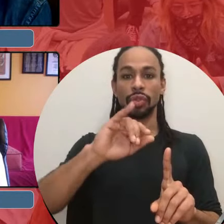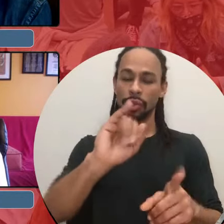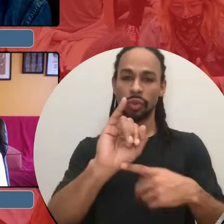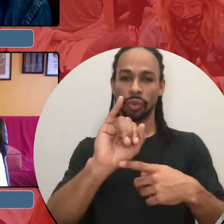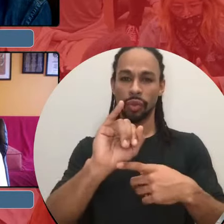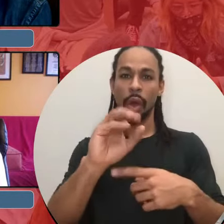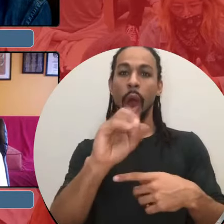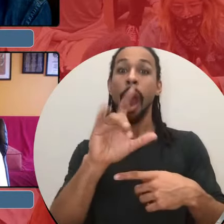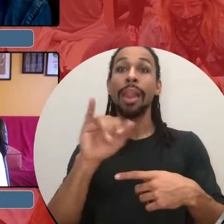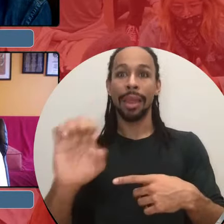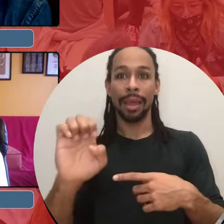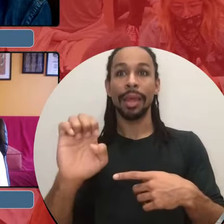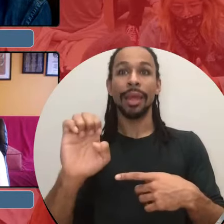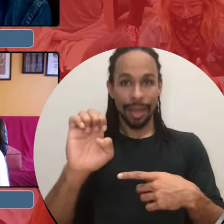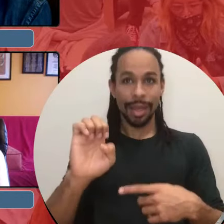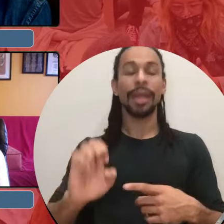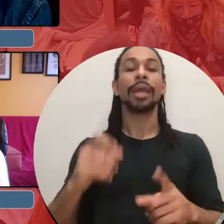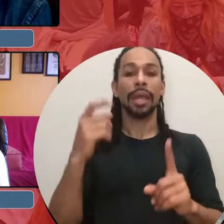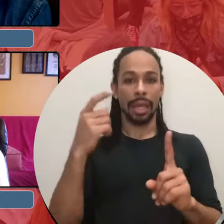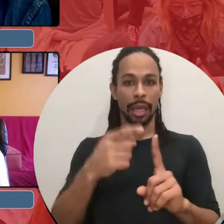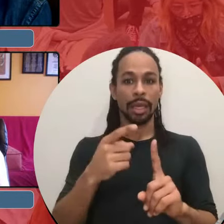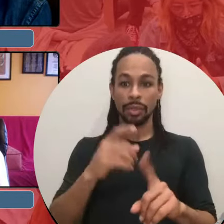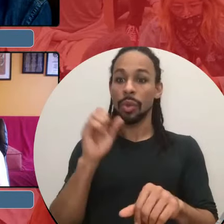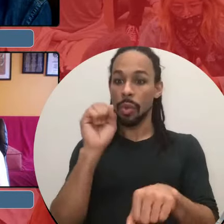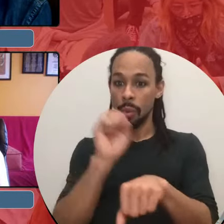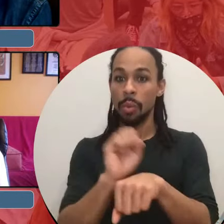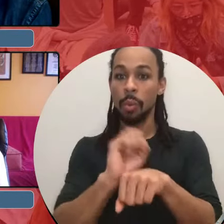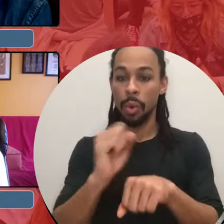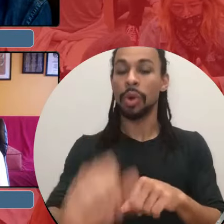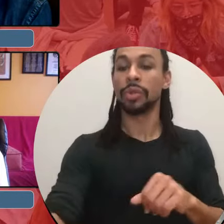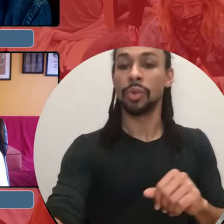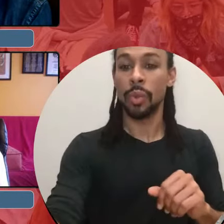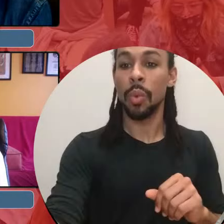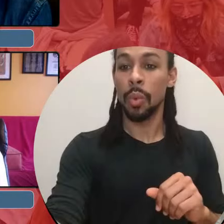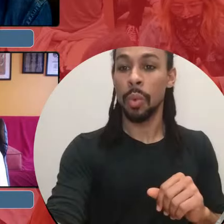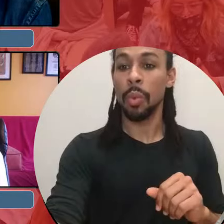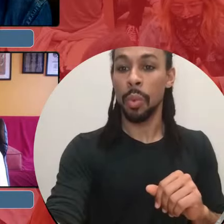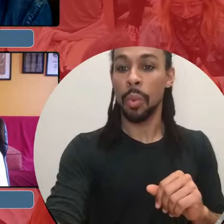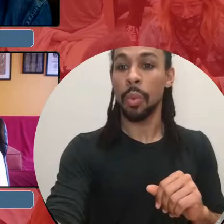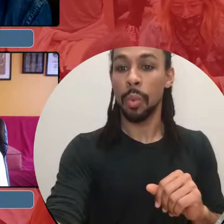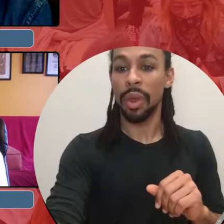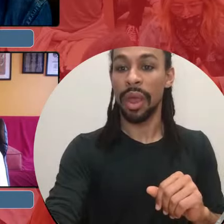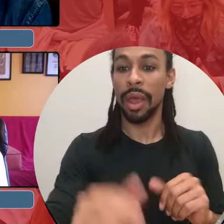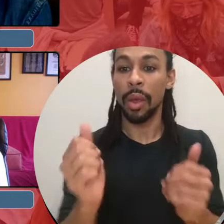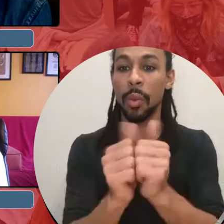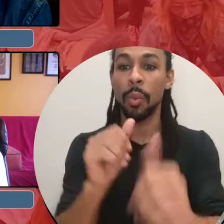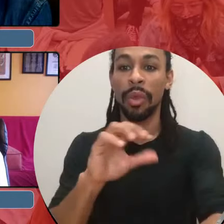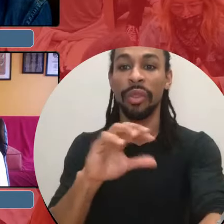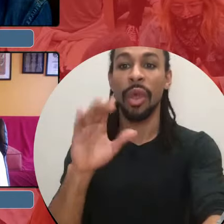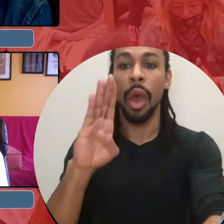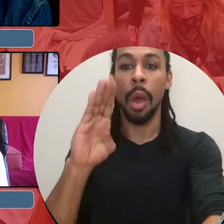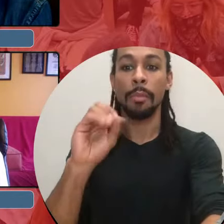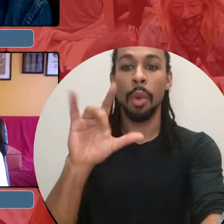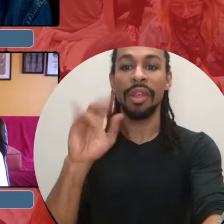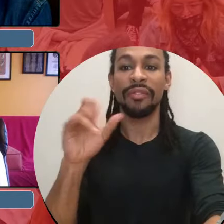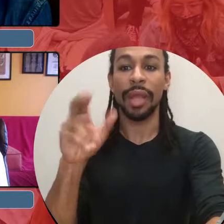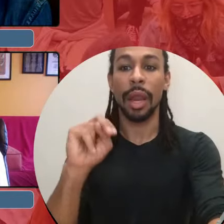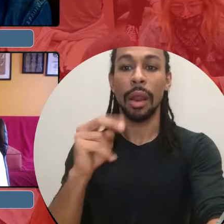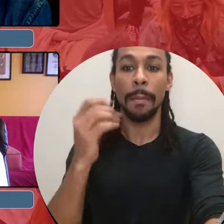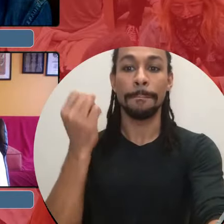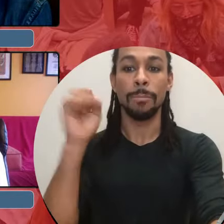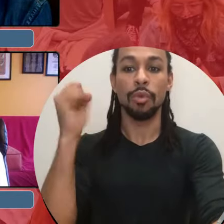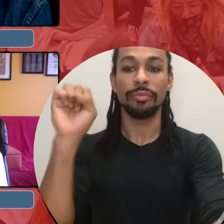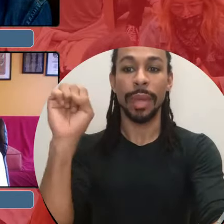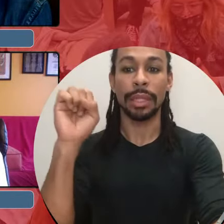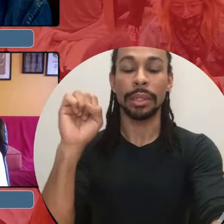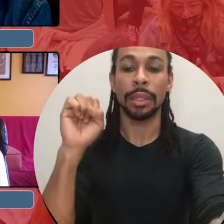Radio Causachin Coca, which is in service of Bolivia's social movements and is the official outlet of the six